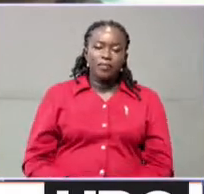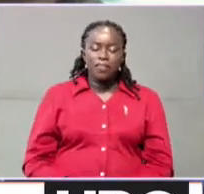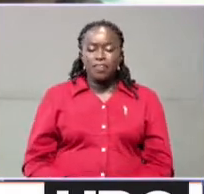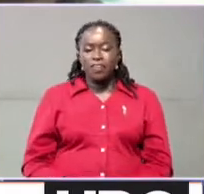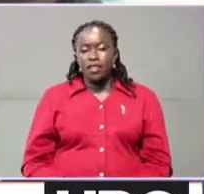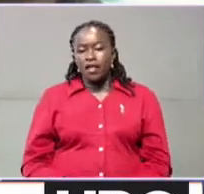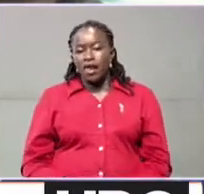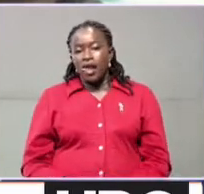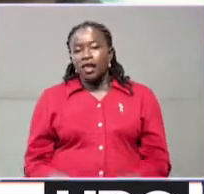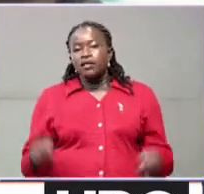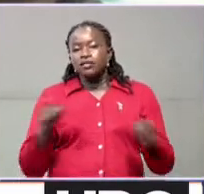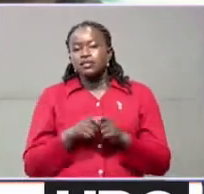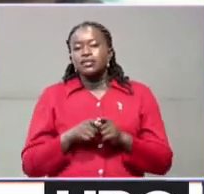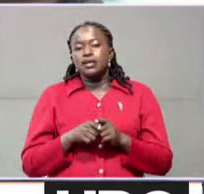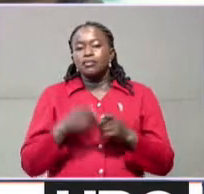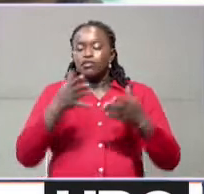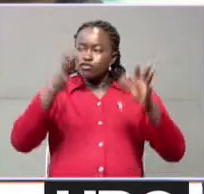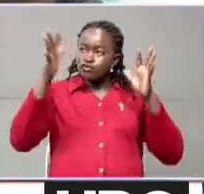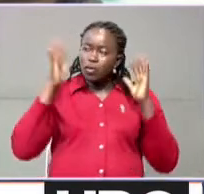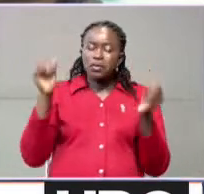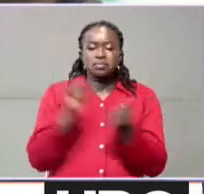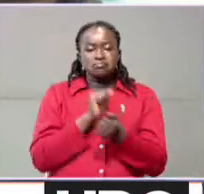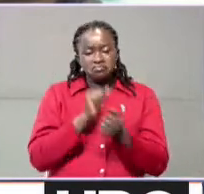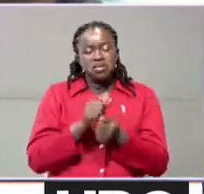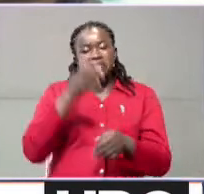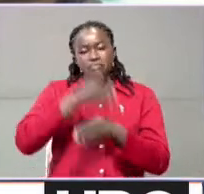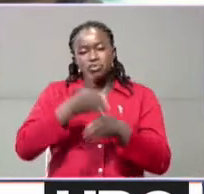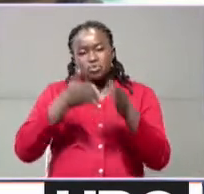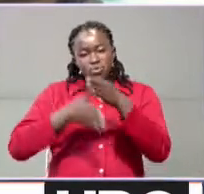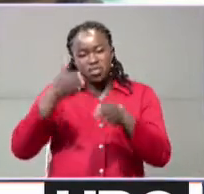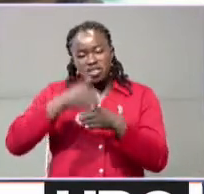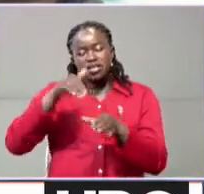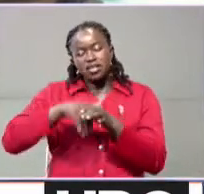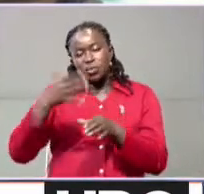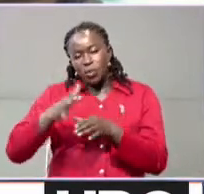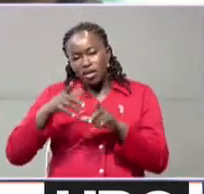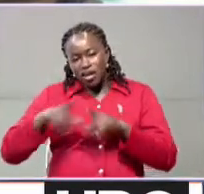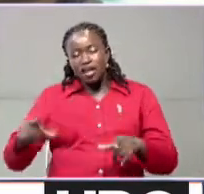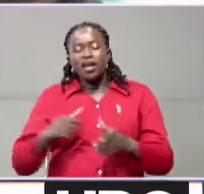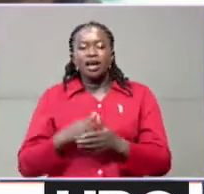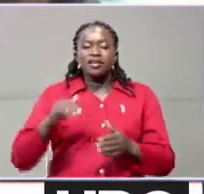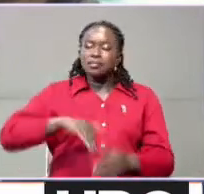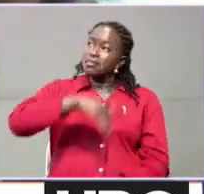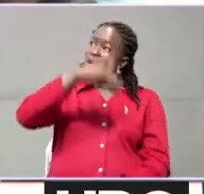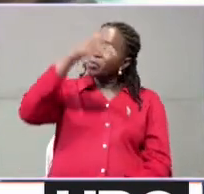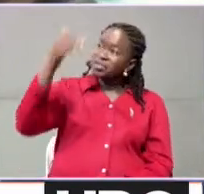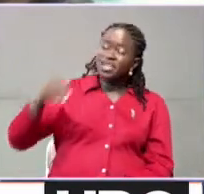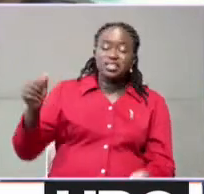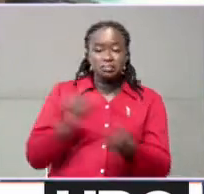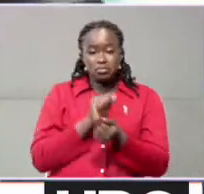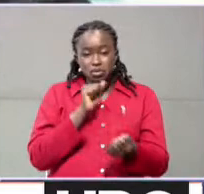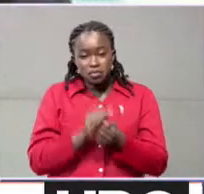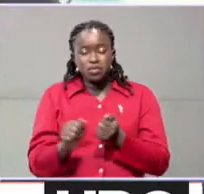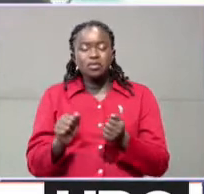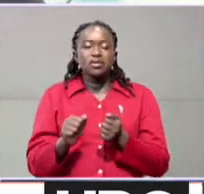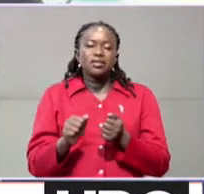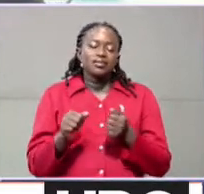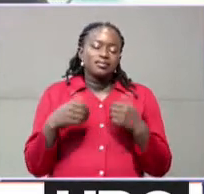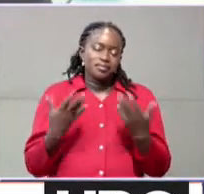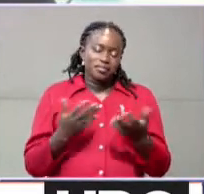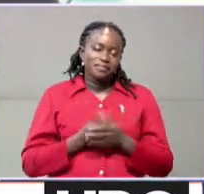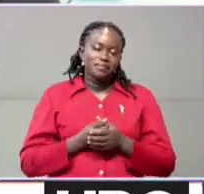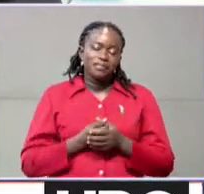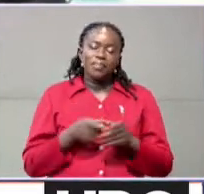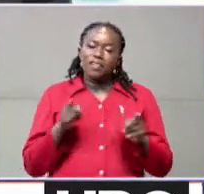mass deforestation building in wetlands degradation of the hills mountains and rangelands